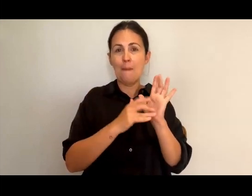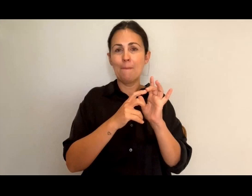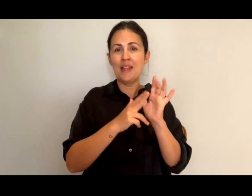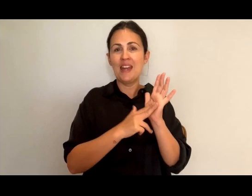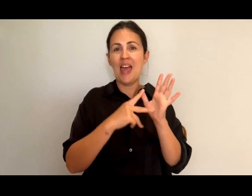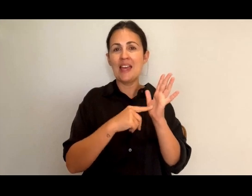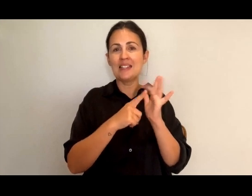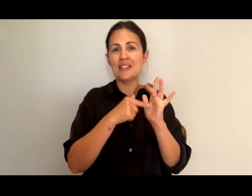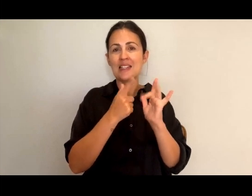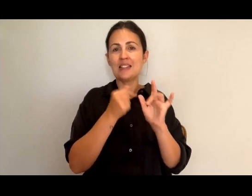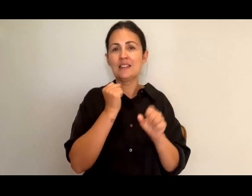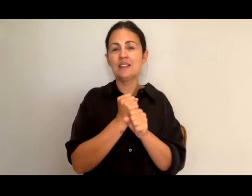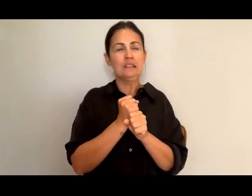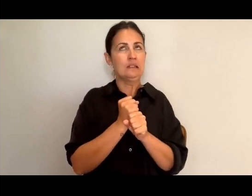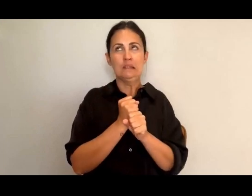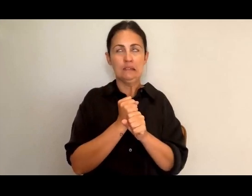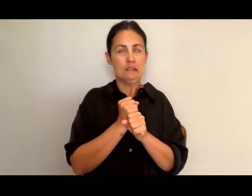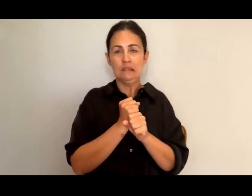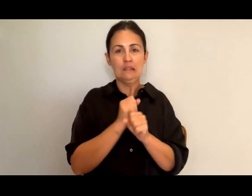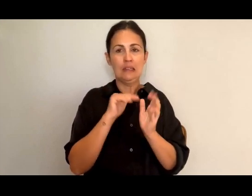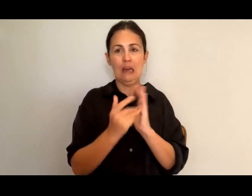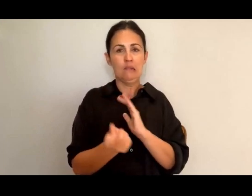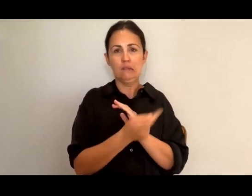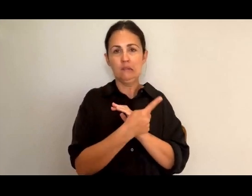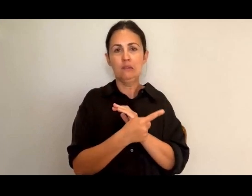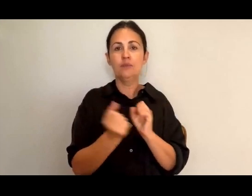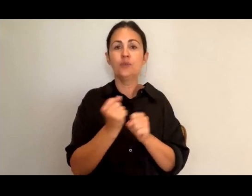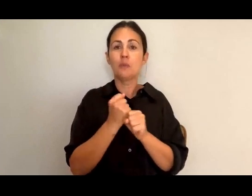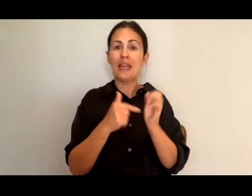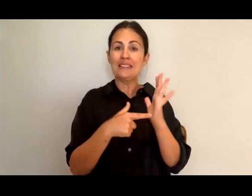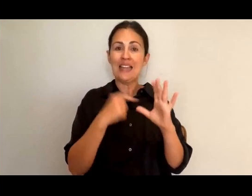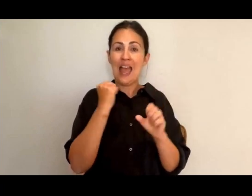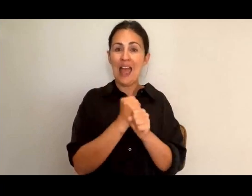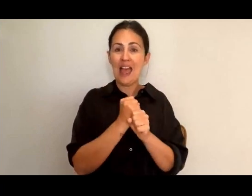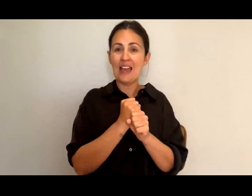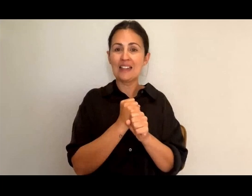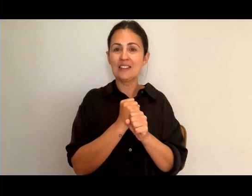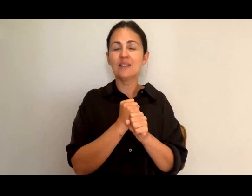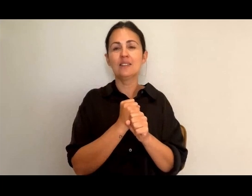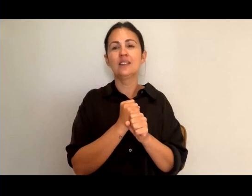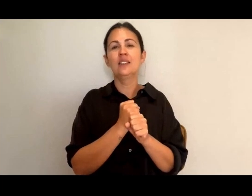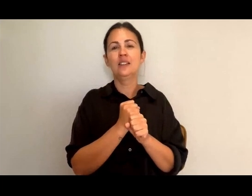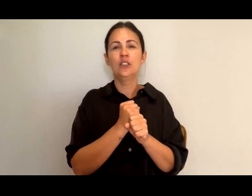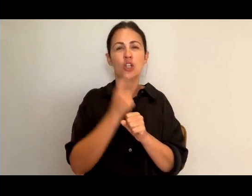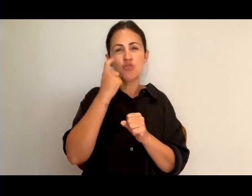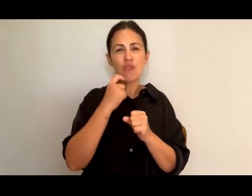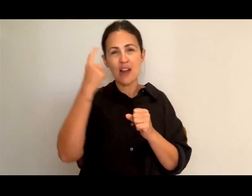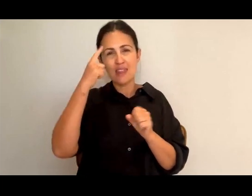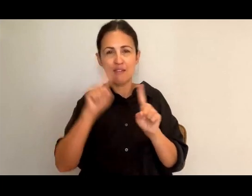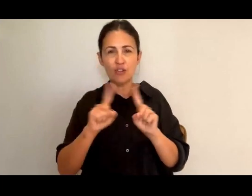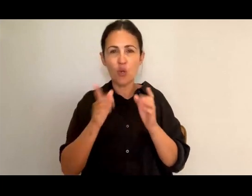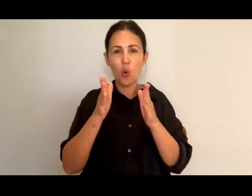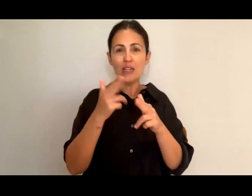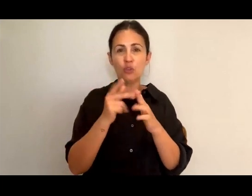Art exhibitions, but to produce a tag for a one-off that can't be recycled is something that we're going to look at improving. looking at